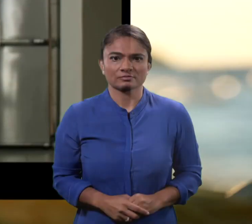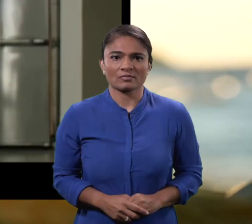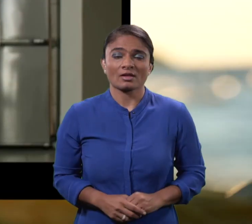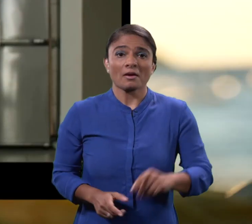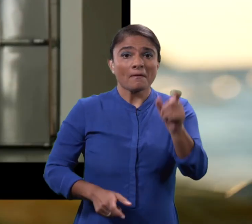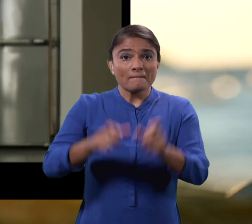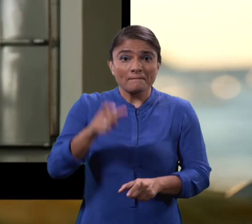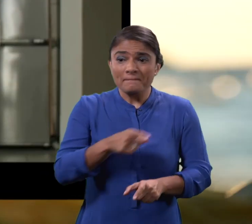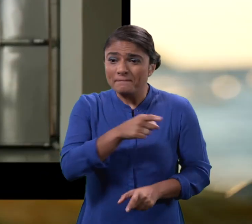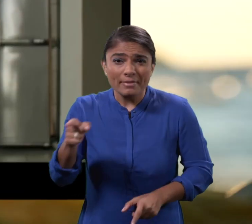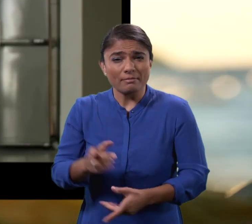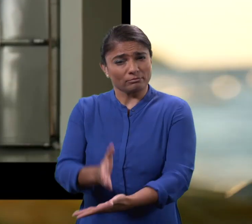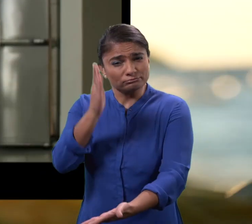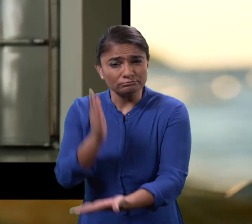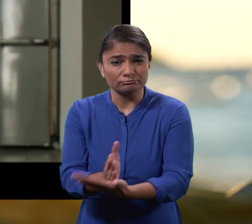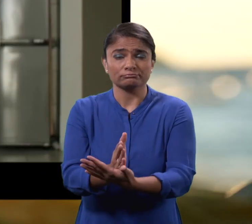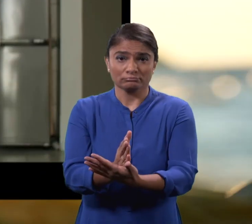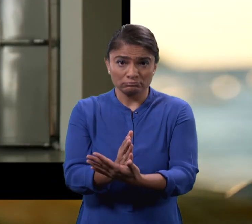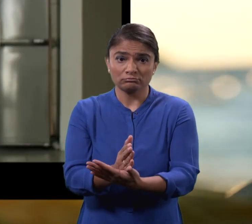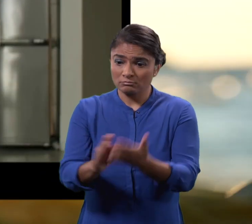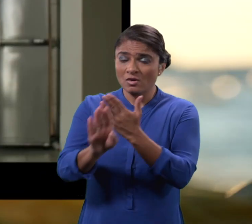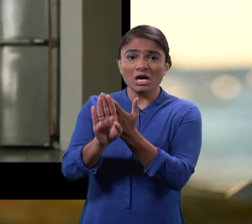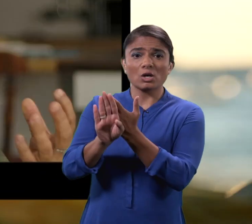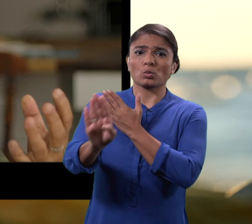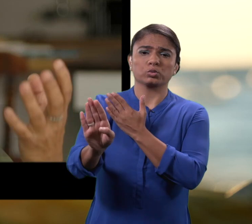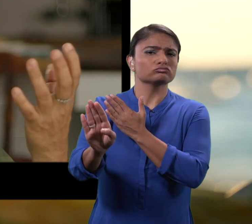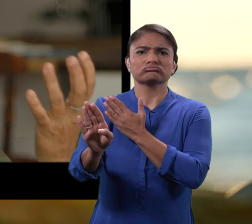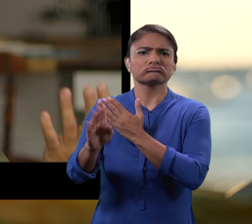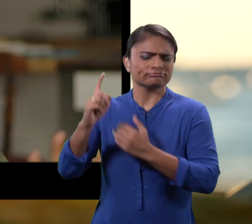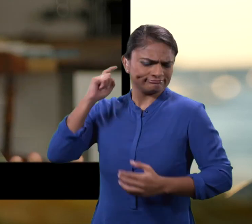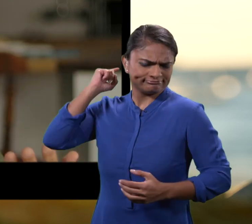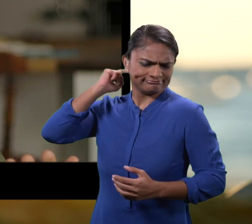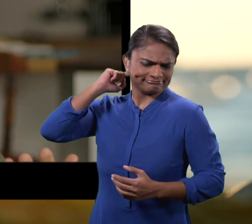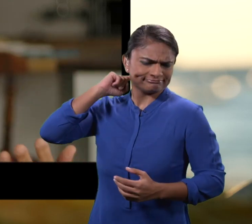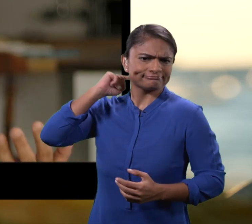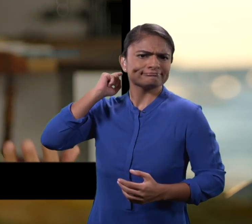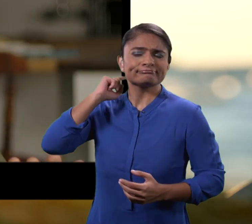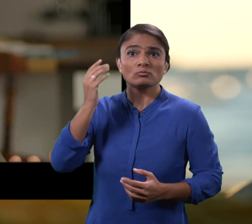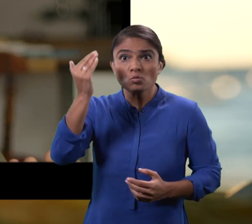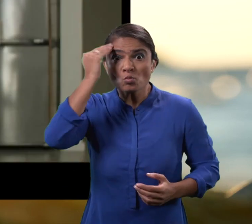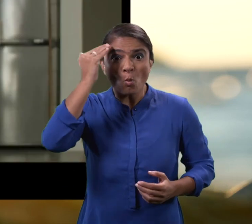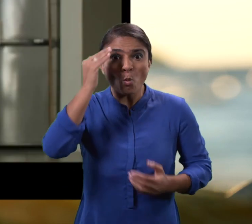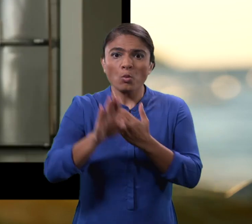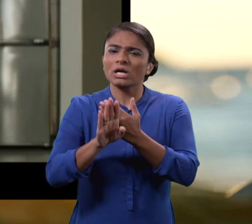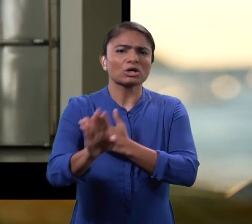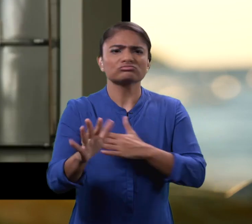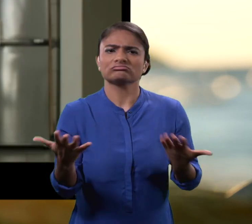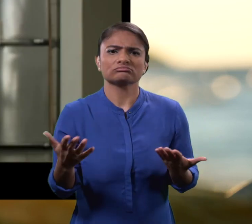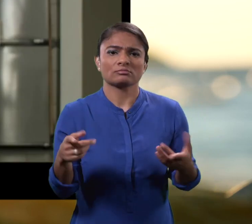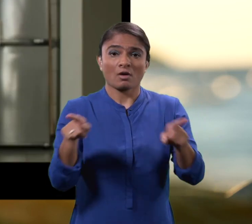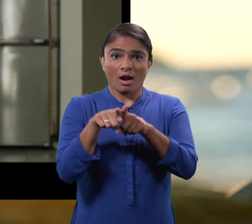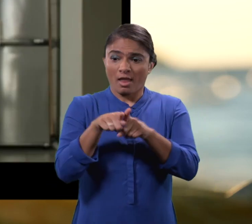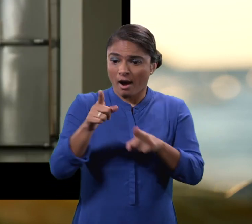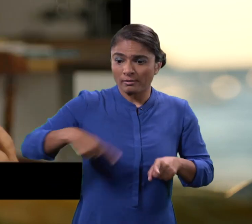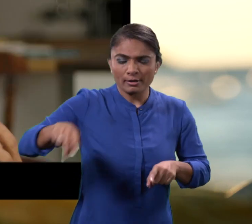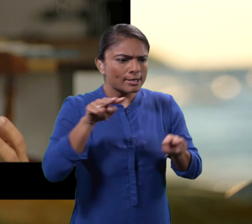While people are not deliberately excluding, it's this unconscious exclusion that's been happening. And it's a lot